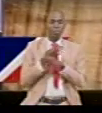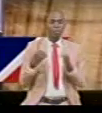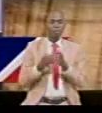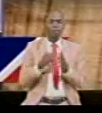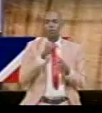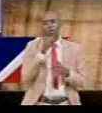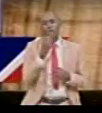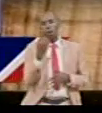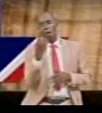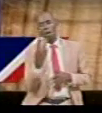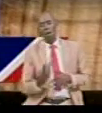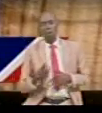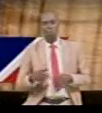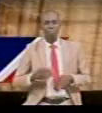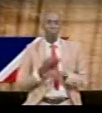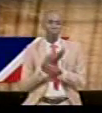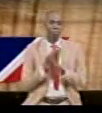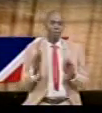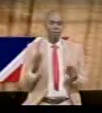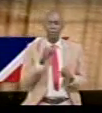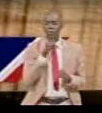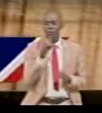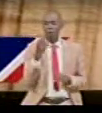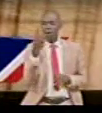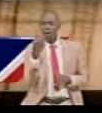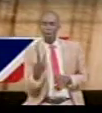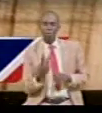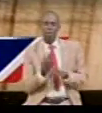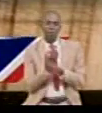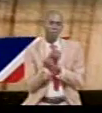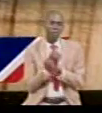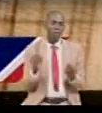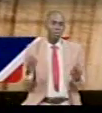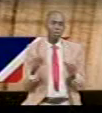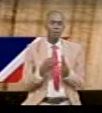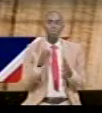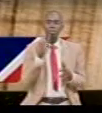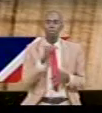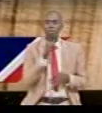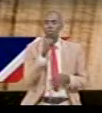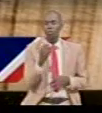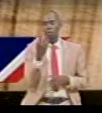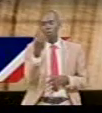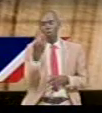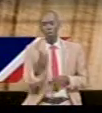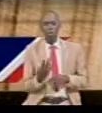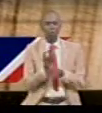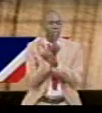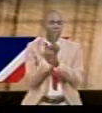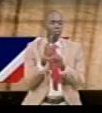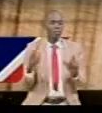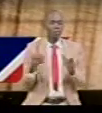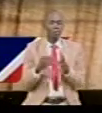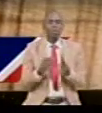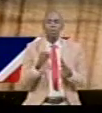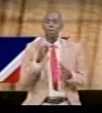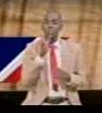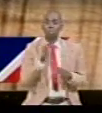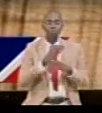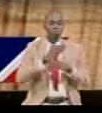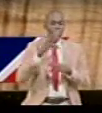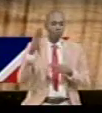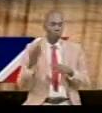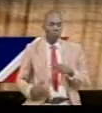freedom. It is not partial salvation. It is not partial liberation. It is total. It